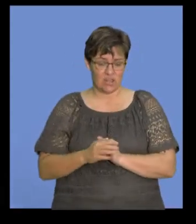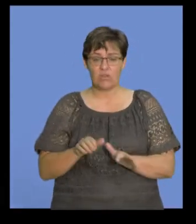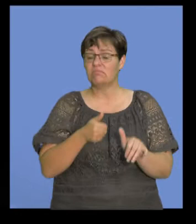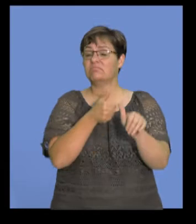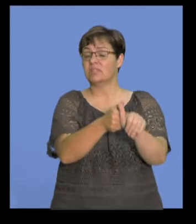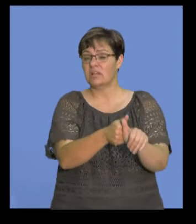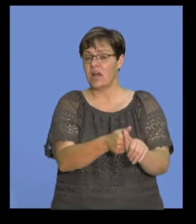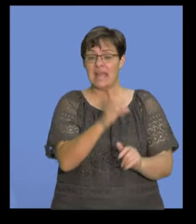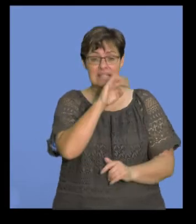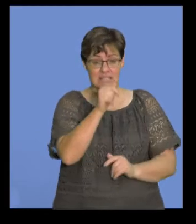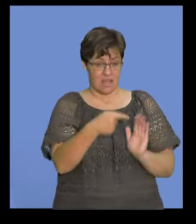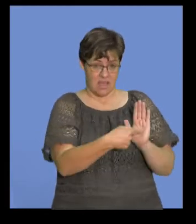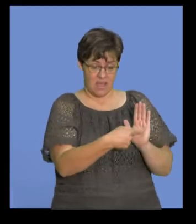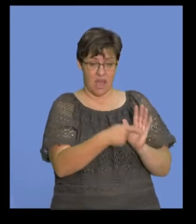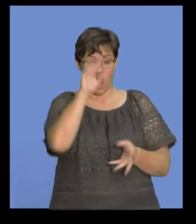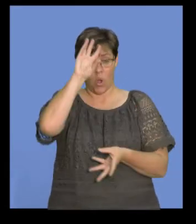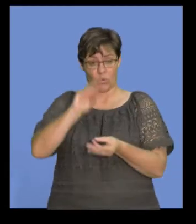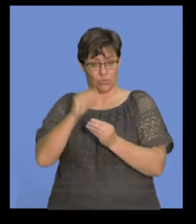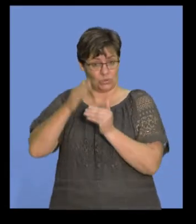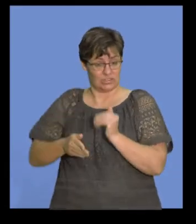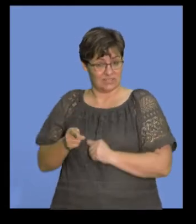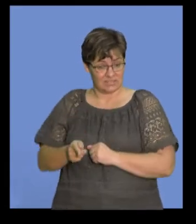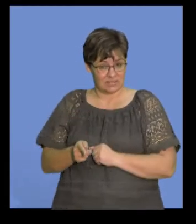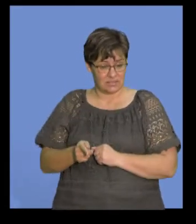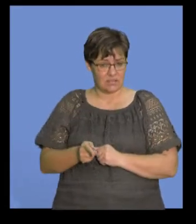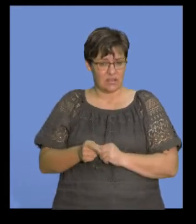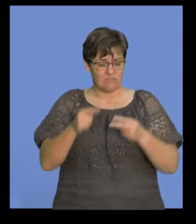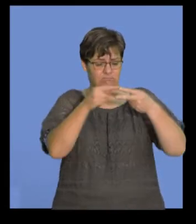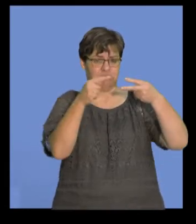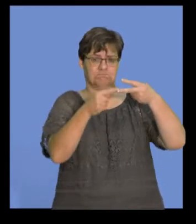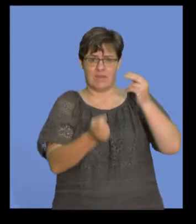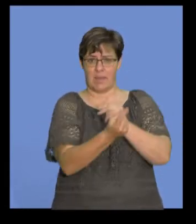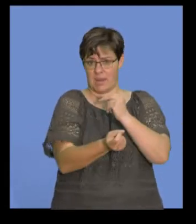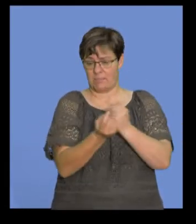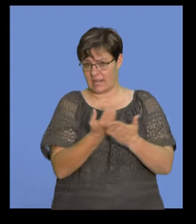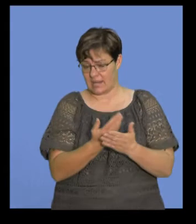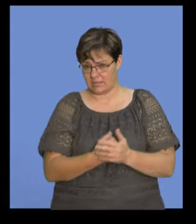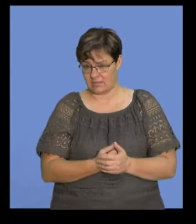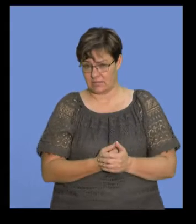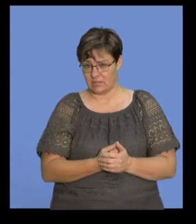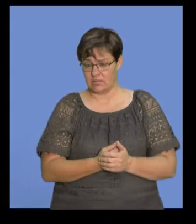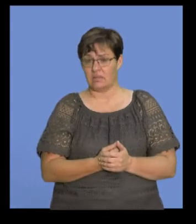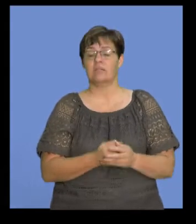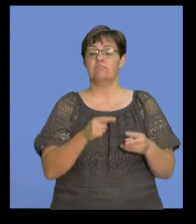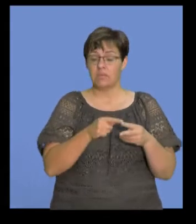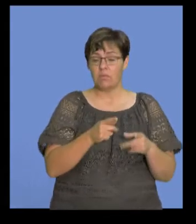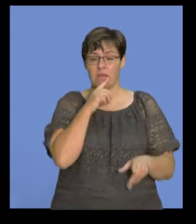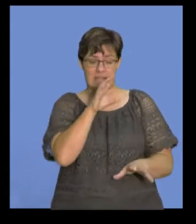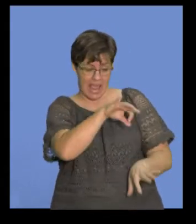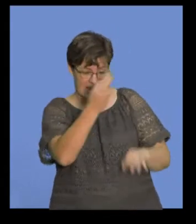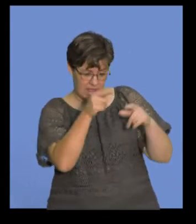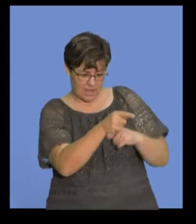you have the data and you're drawing conclusions, there's 2 possibilities that might happen. You need to then analyze